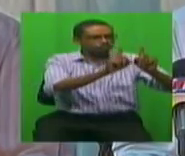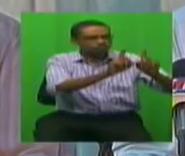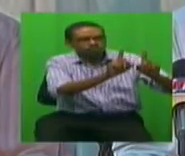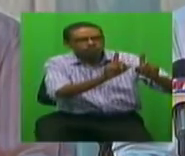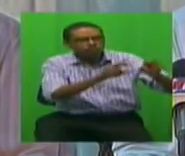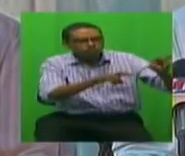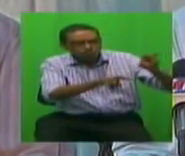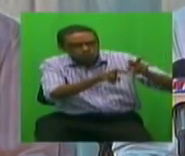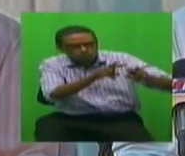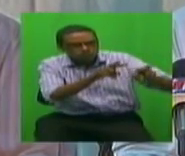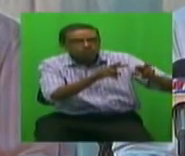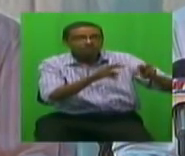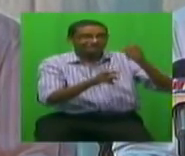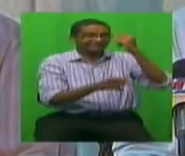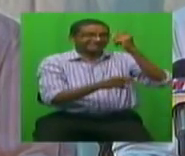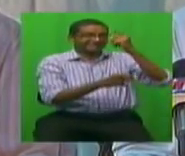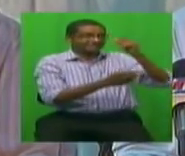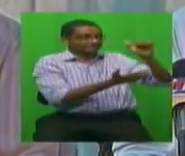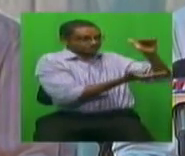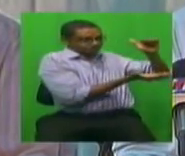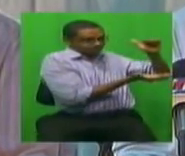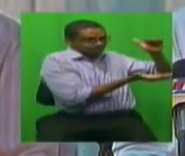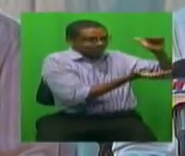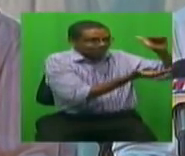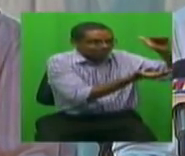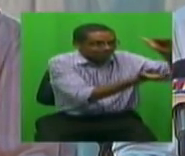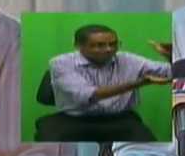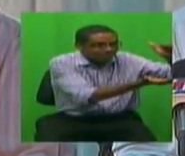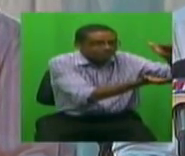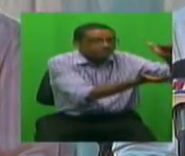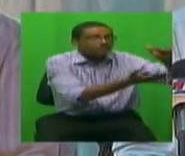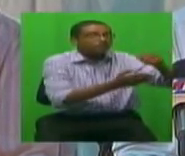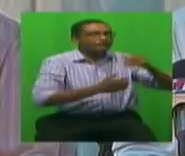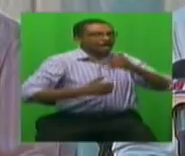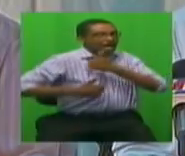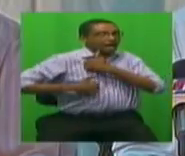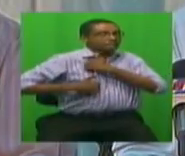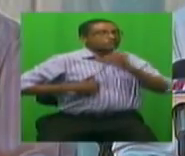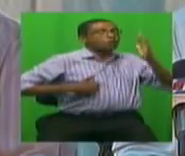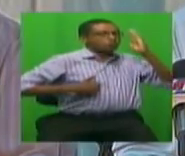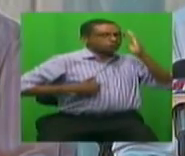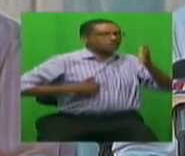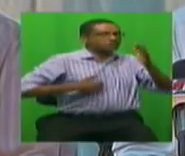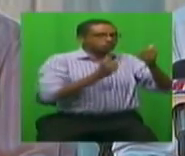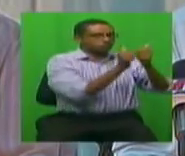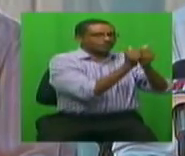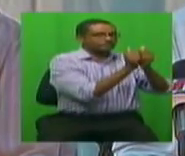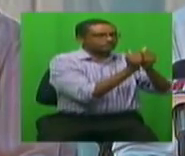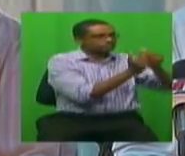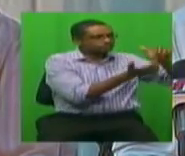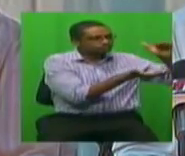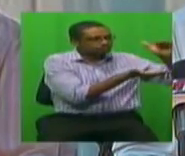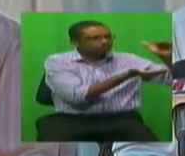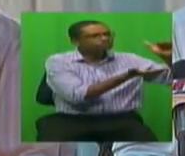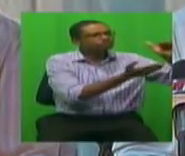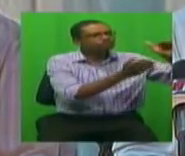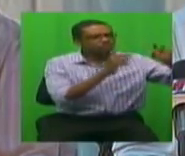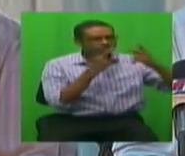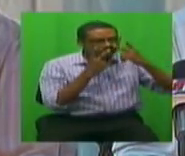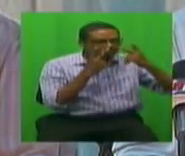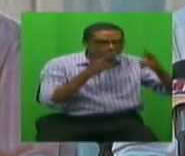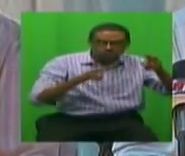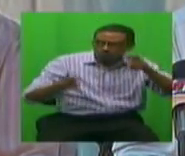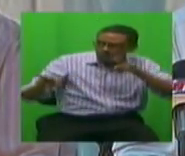that is being sent to some of these shelters and these relief areas to ensure that there's a general law and order. I thank the Trinidad and Tobago